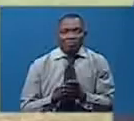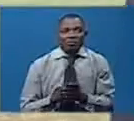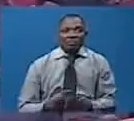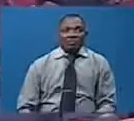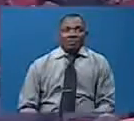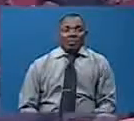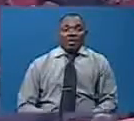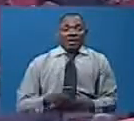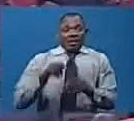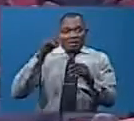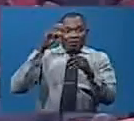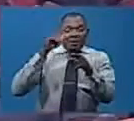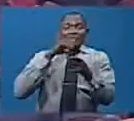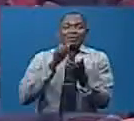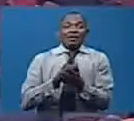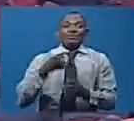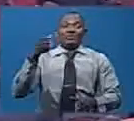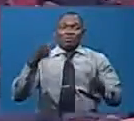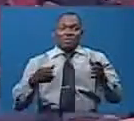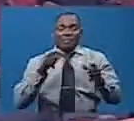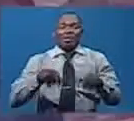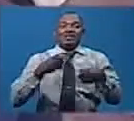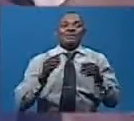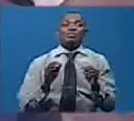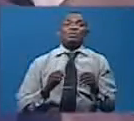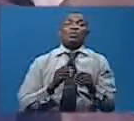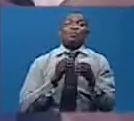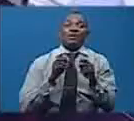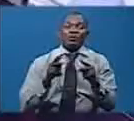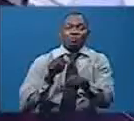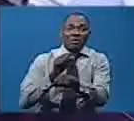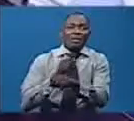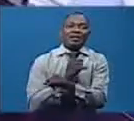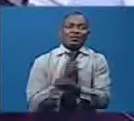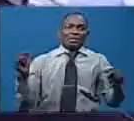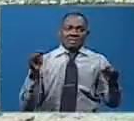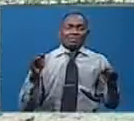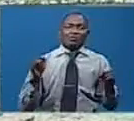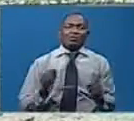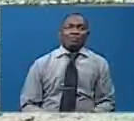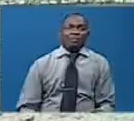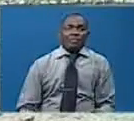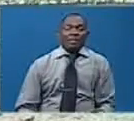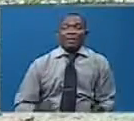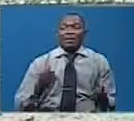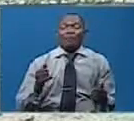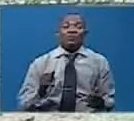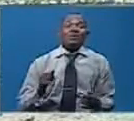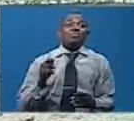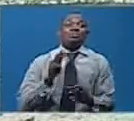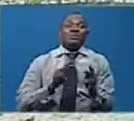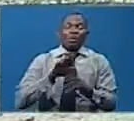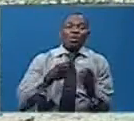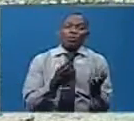land. Emmanuel says the courts must be given the needed space to operate independently. The all-awaited truth